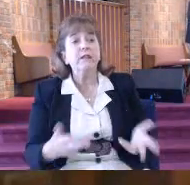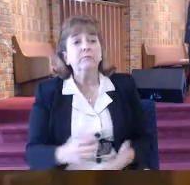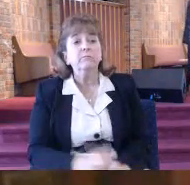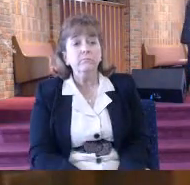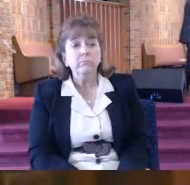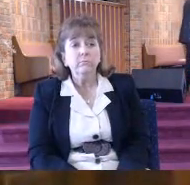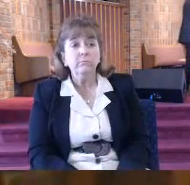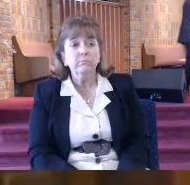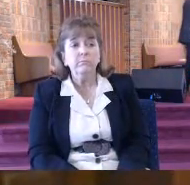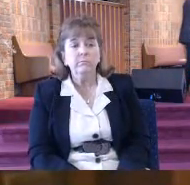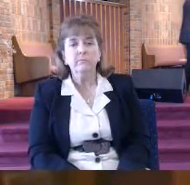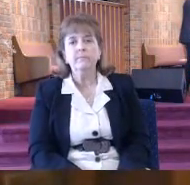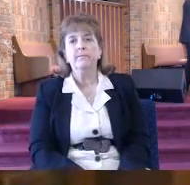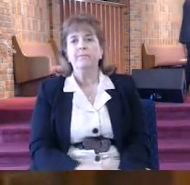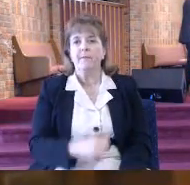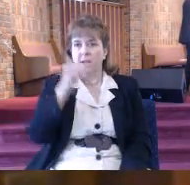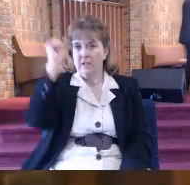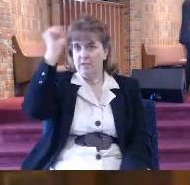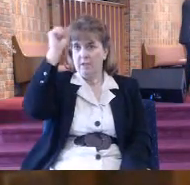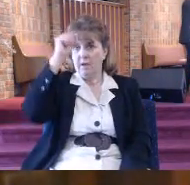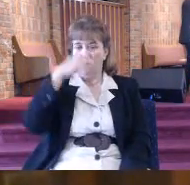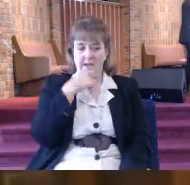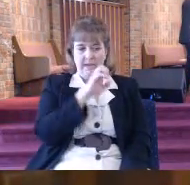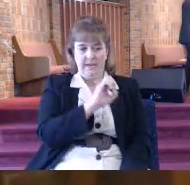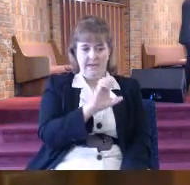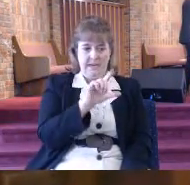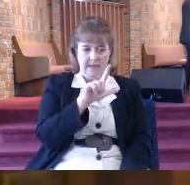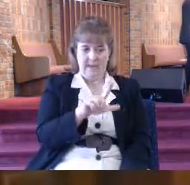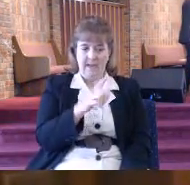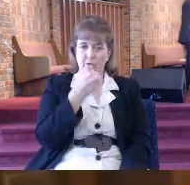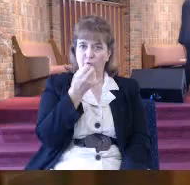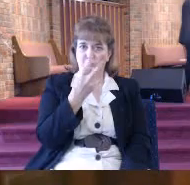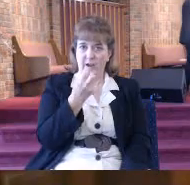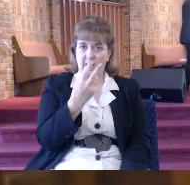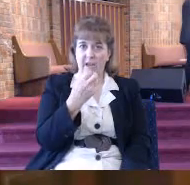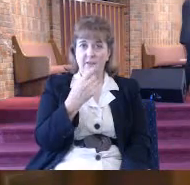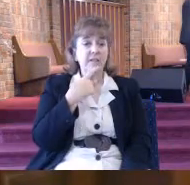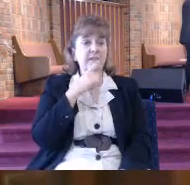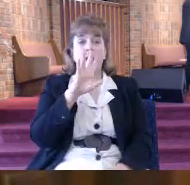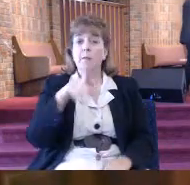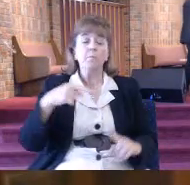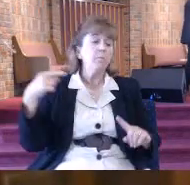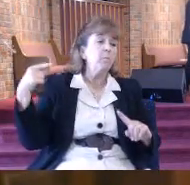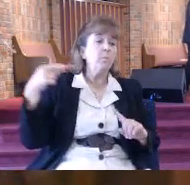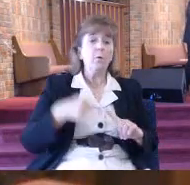Solomon said the conclusion of the whole matter in Ecclesiastes chapter 12 is this.